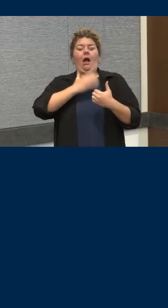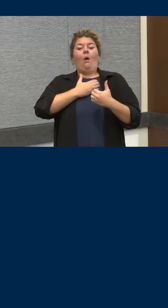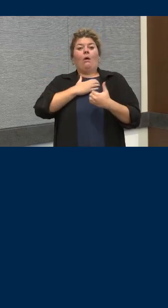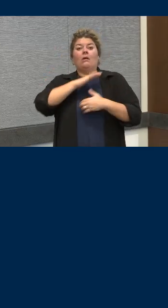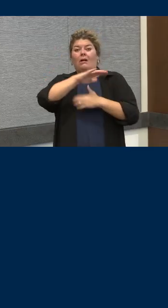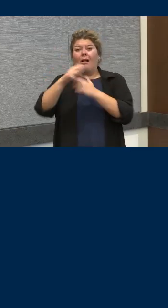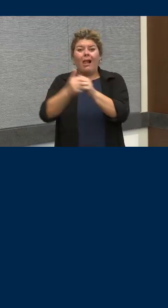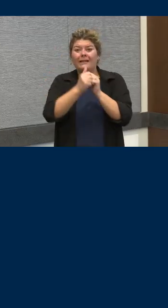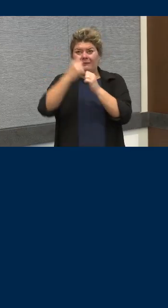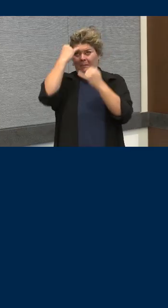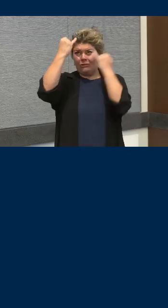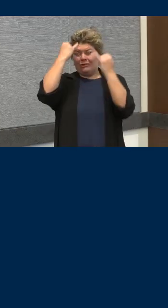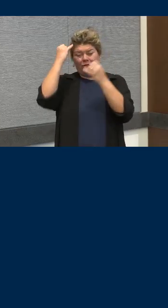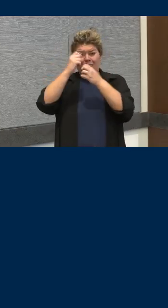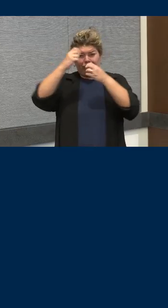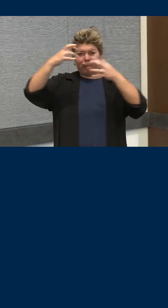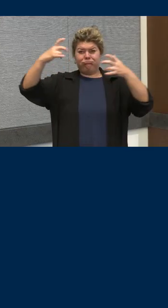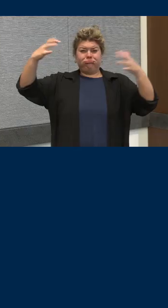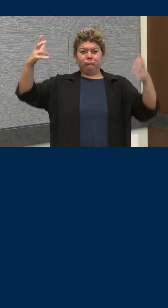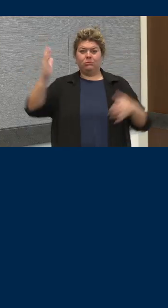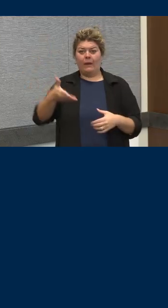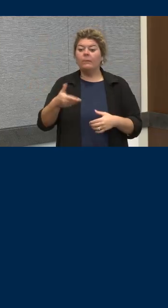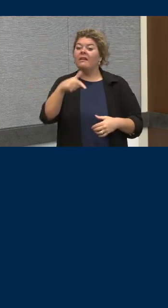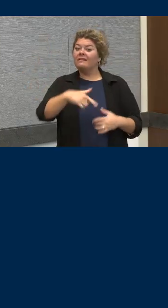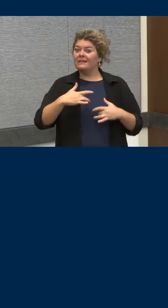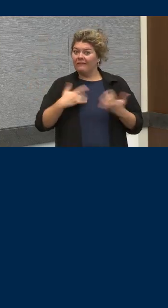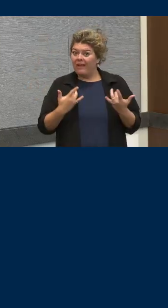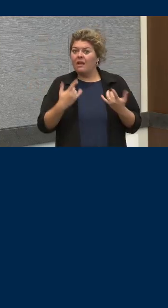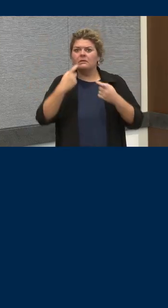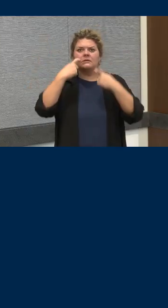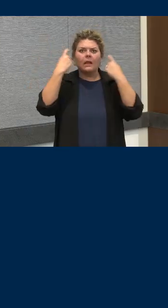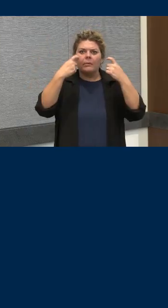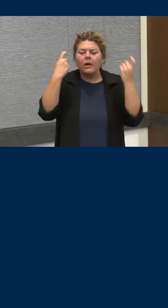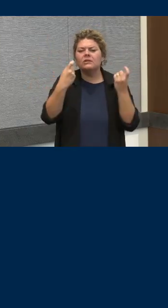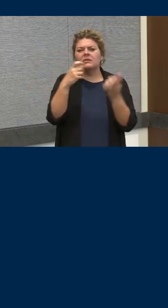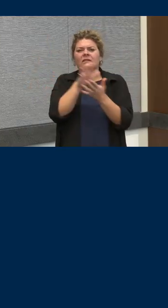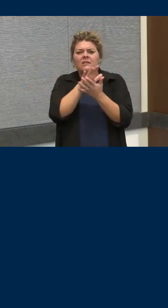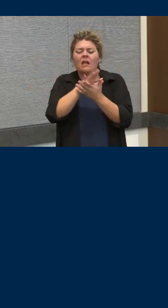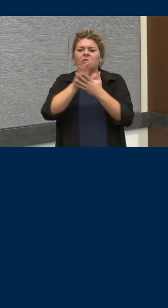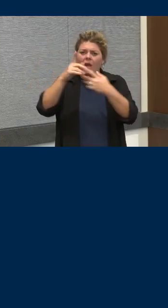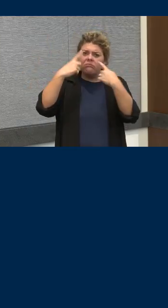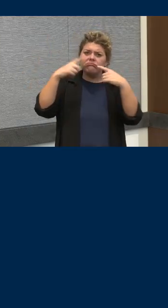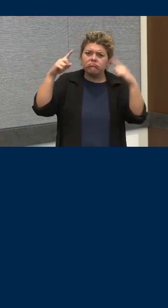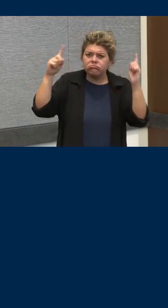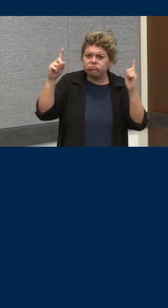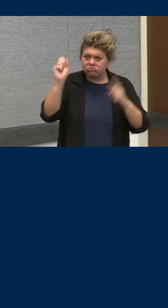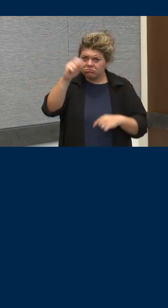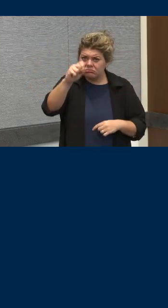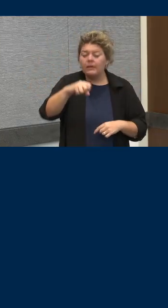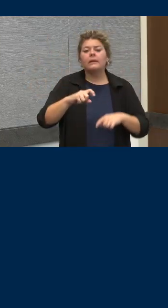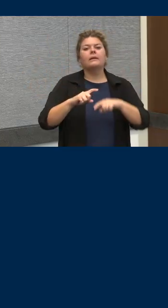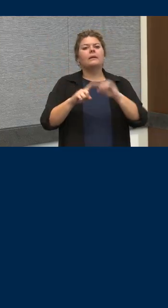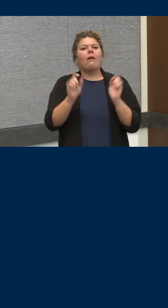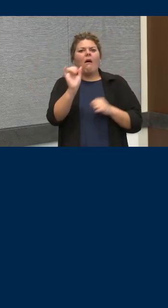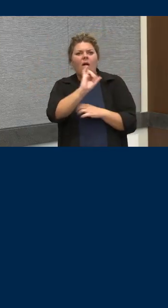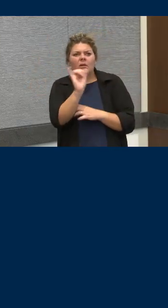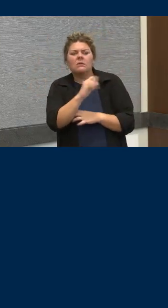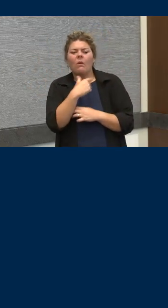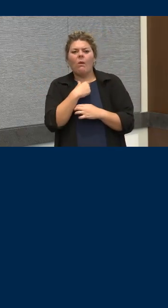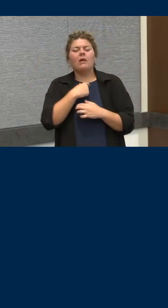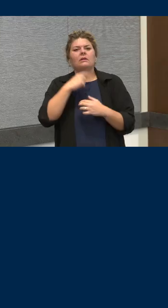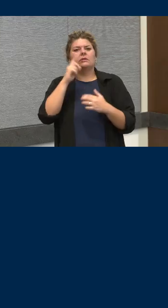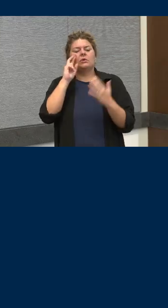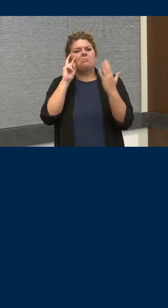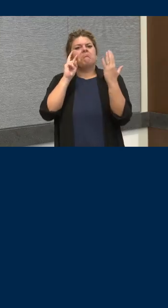imagination. This event is not only a celebration of scholarly accomplishment, but also a chance to glimpse